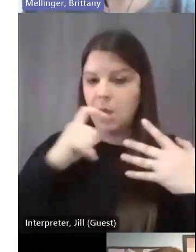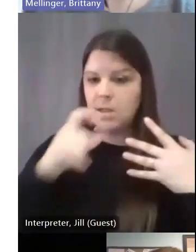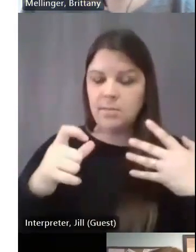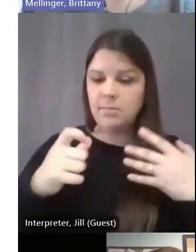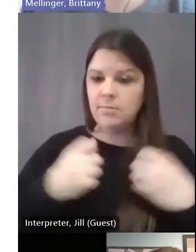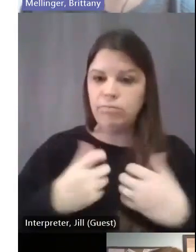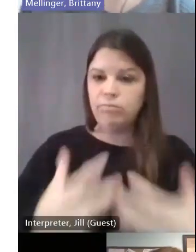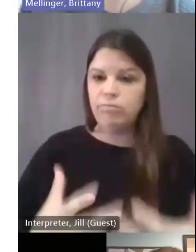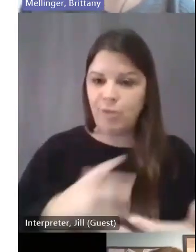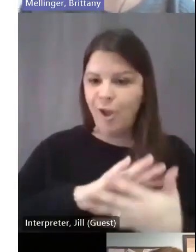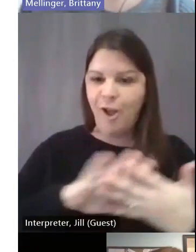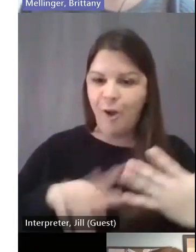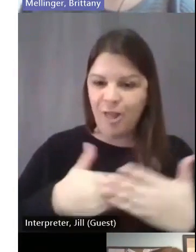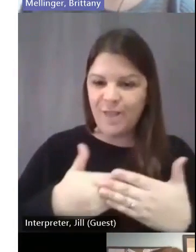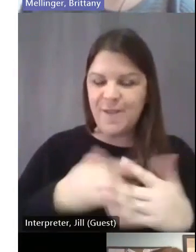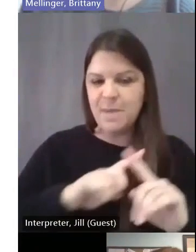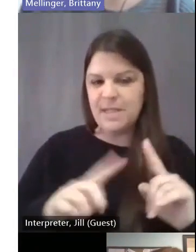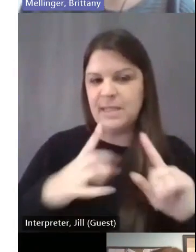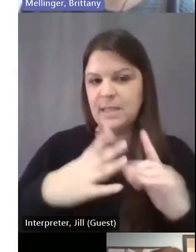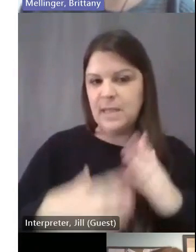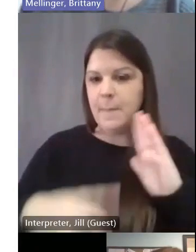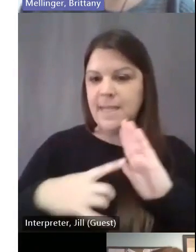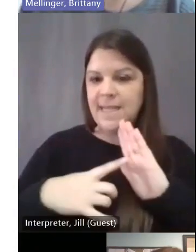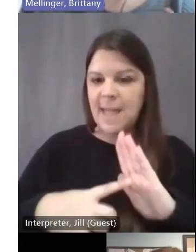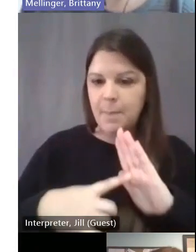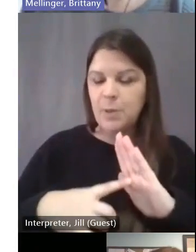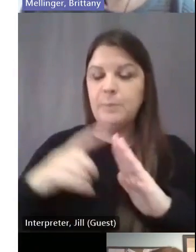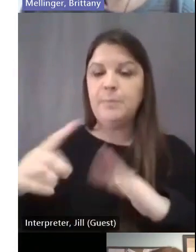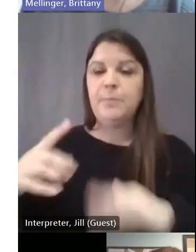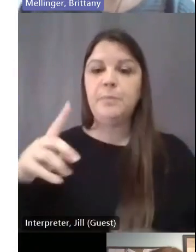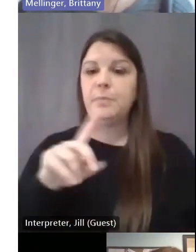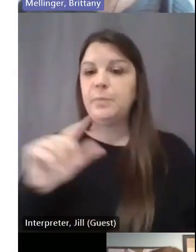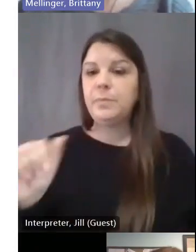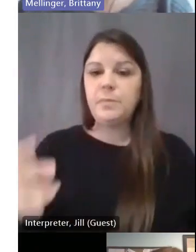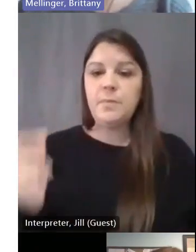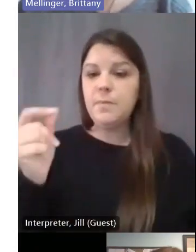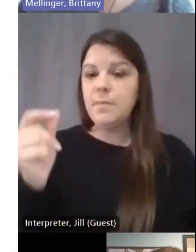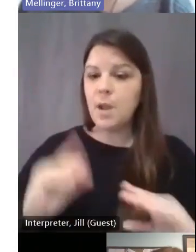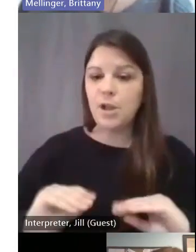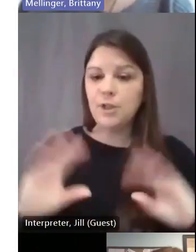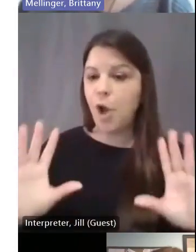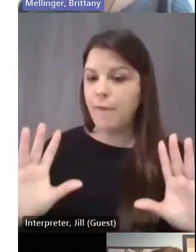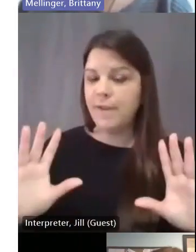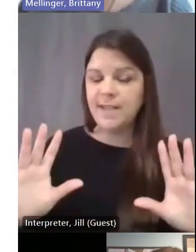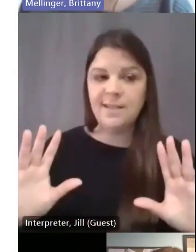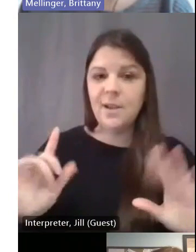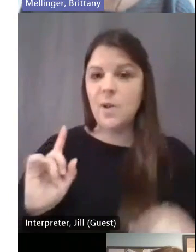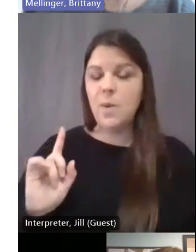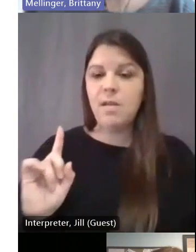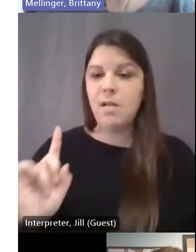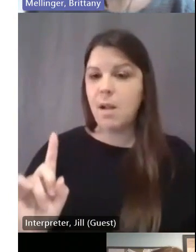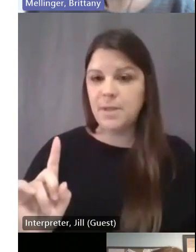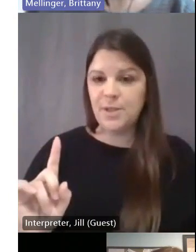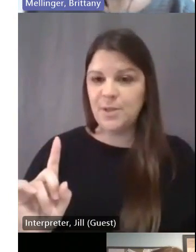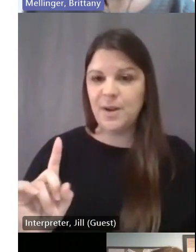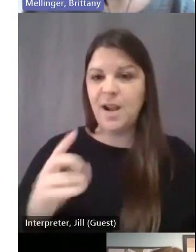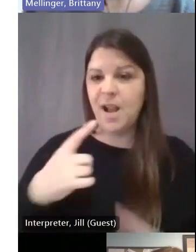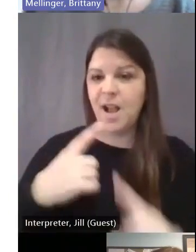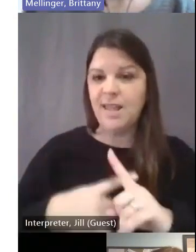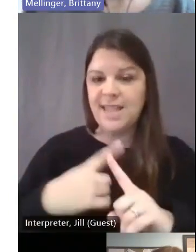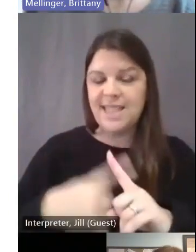examples. So someone might have a disability that's immediately apparent as they come into a leasing office